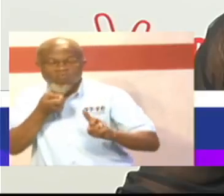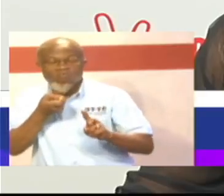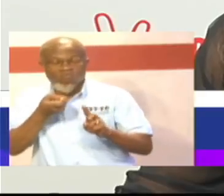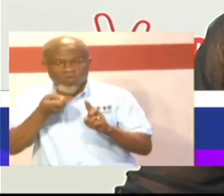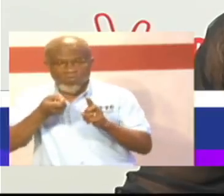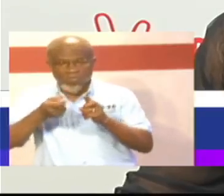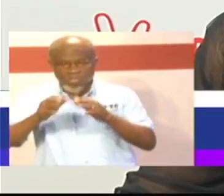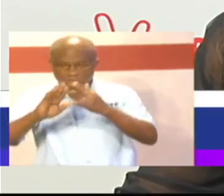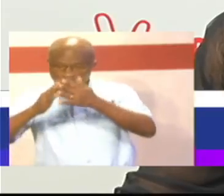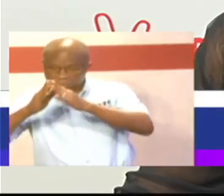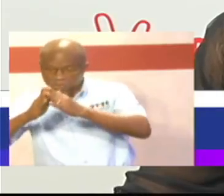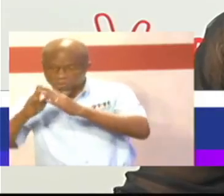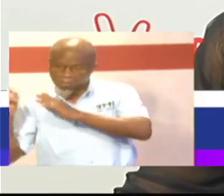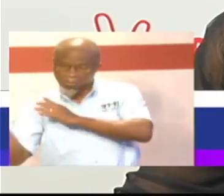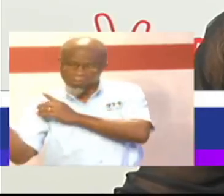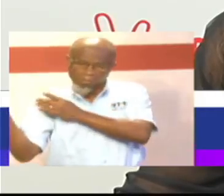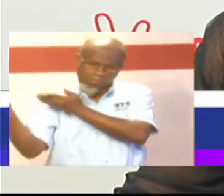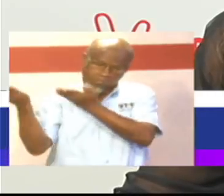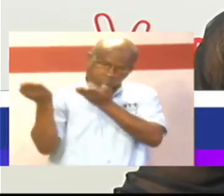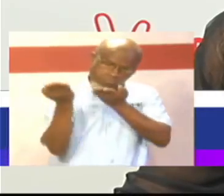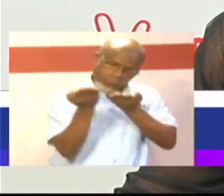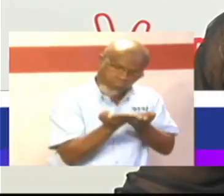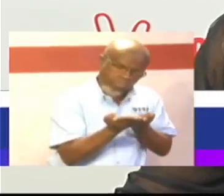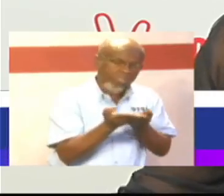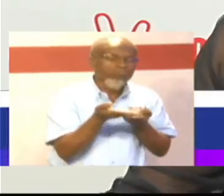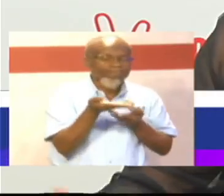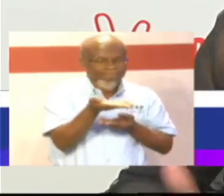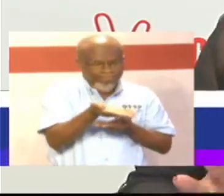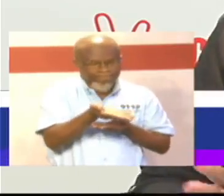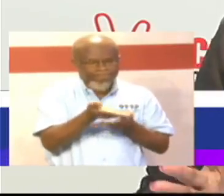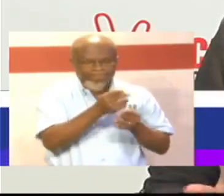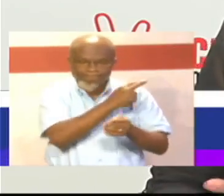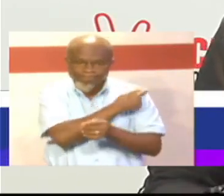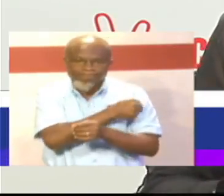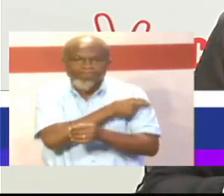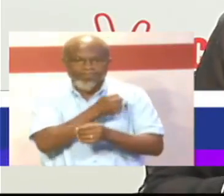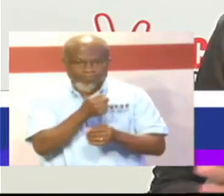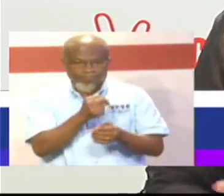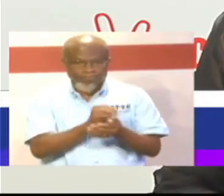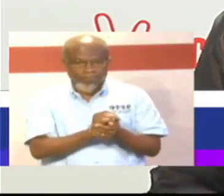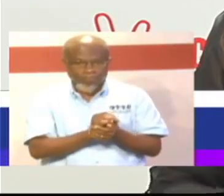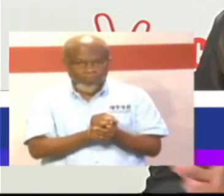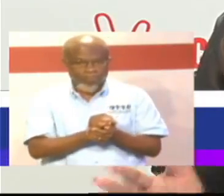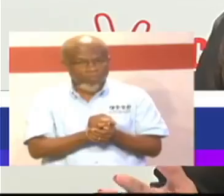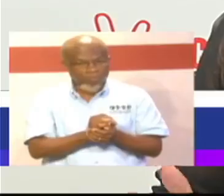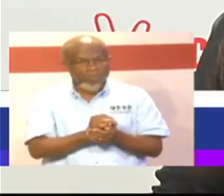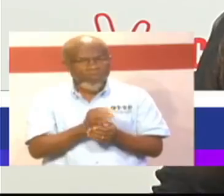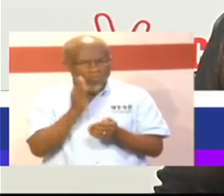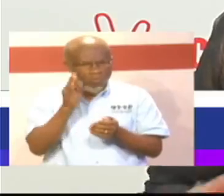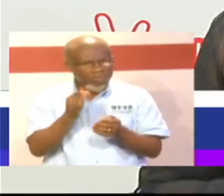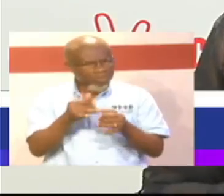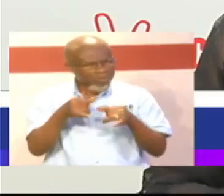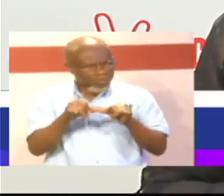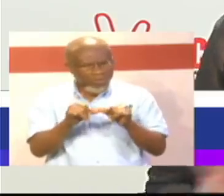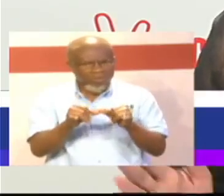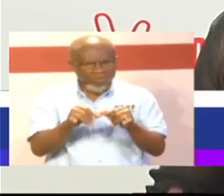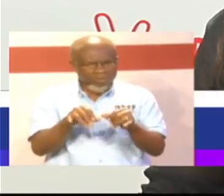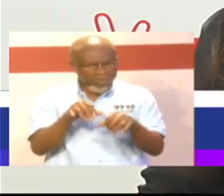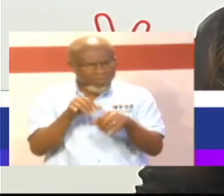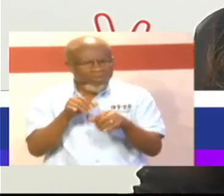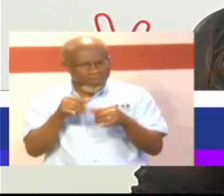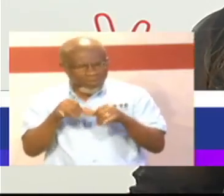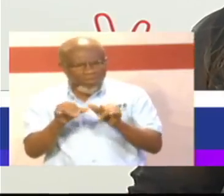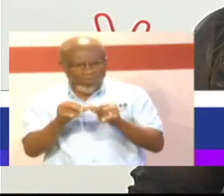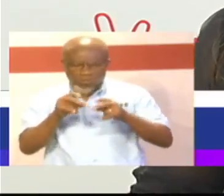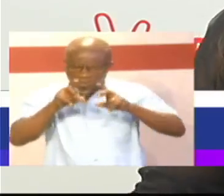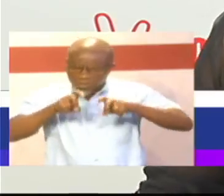ambulance service into our hospitals and into the parallel healthcare system. So this is a very dynamic or fluid situation that requires